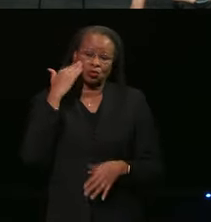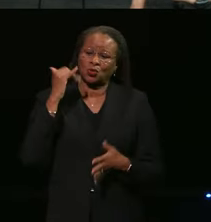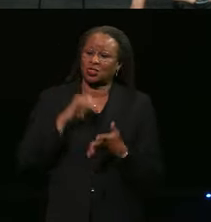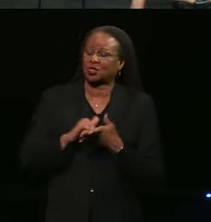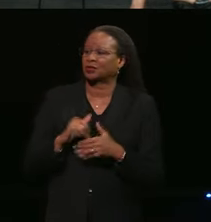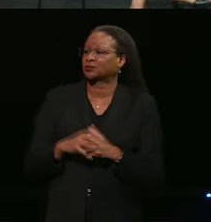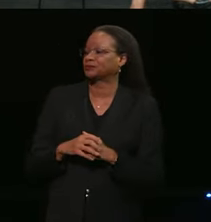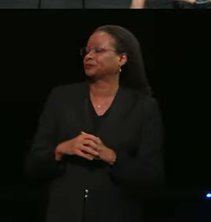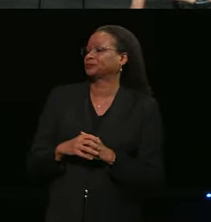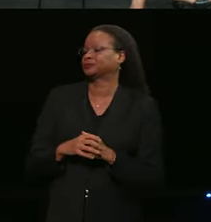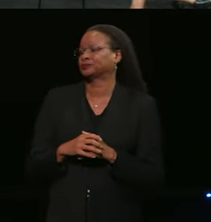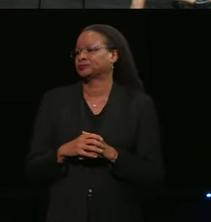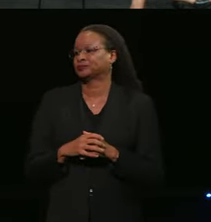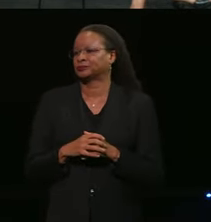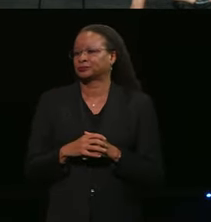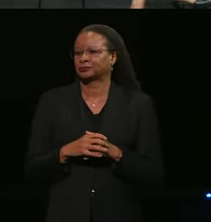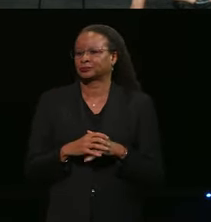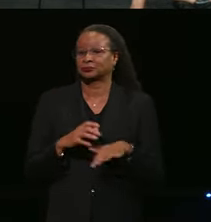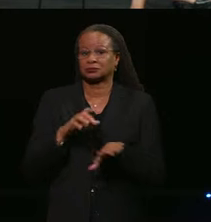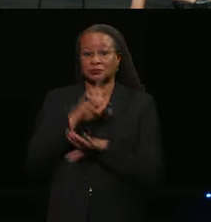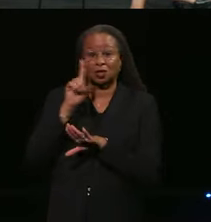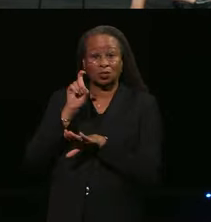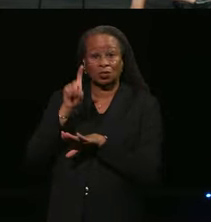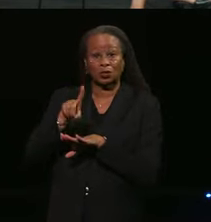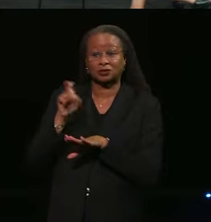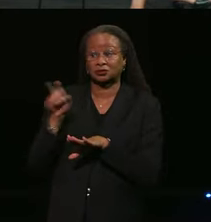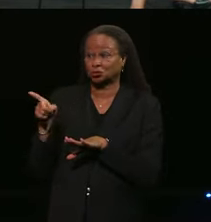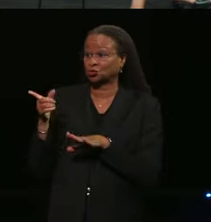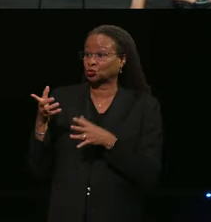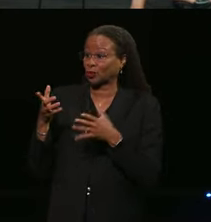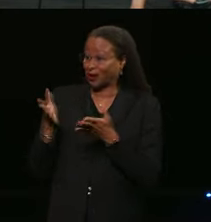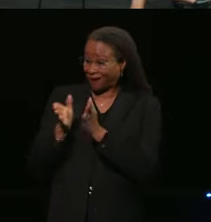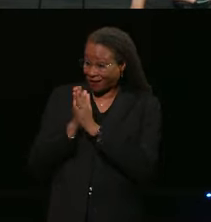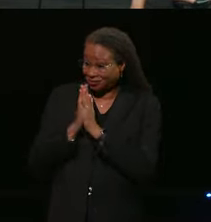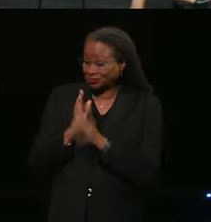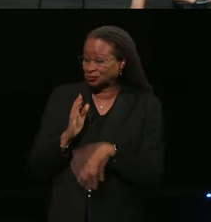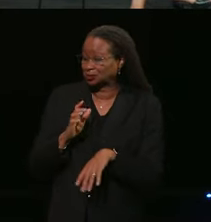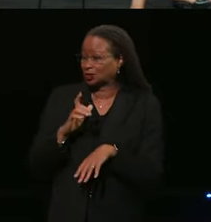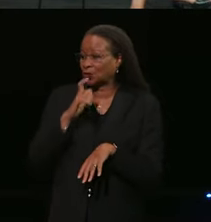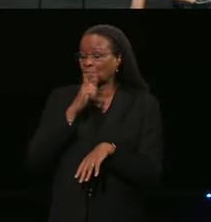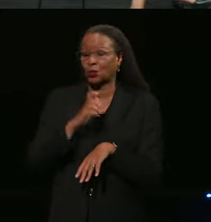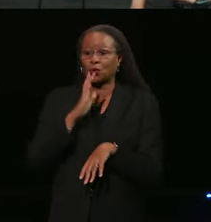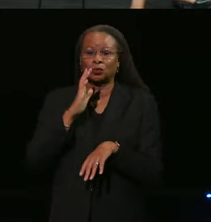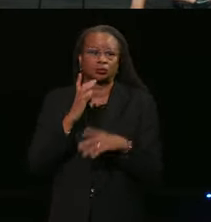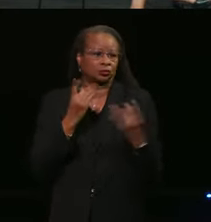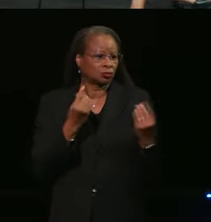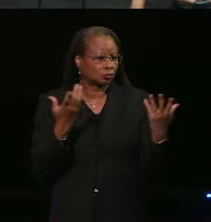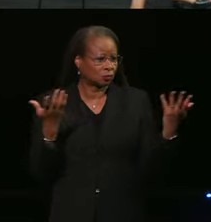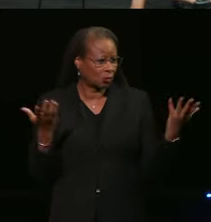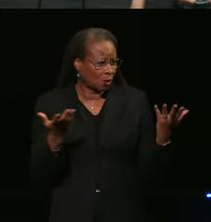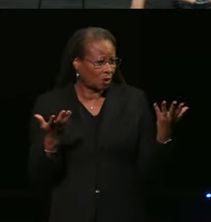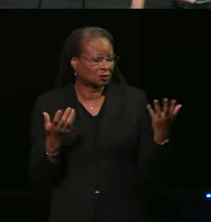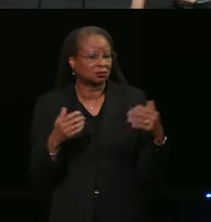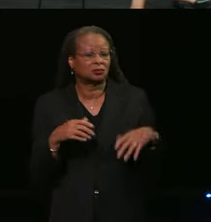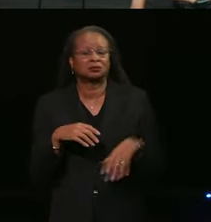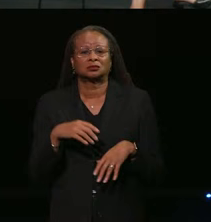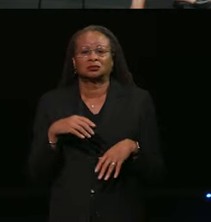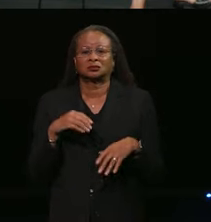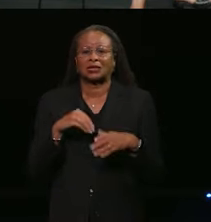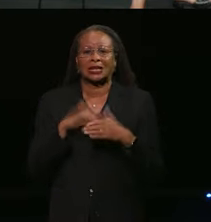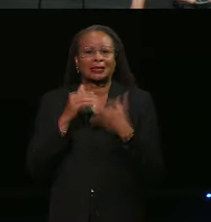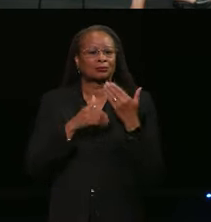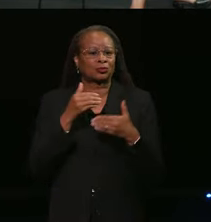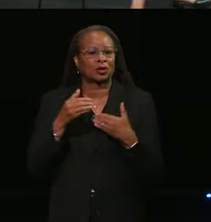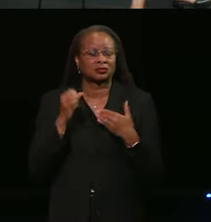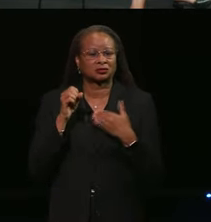that the question that you made is who is doing what in the